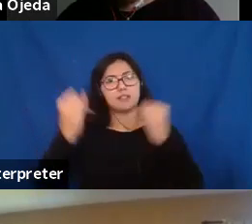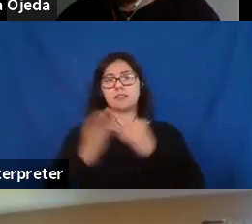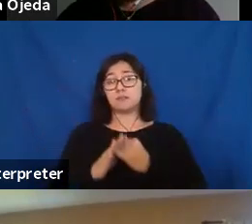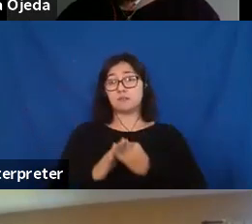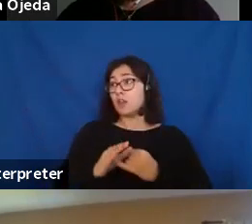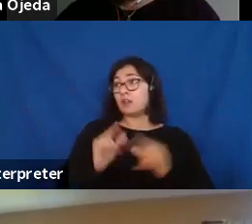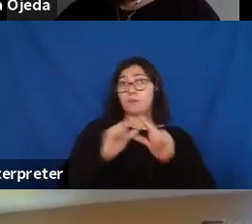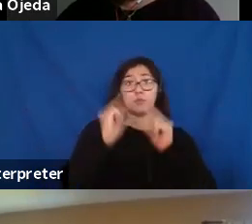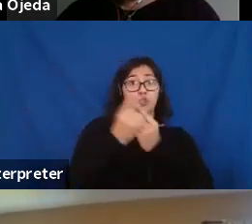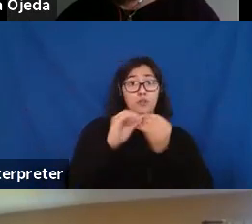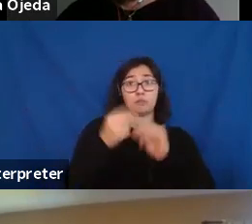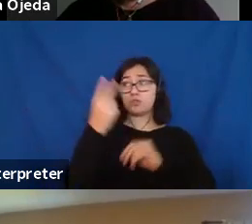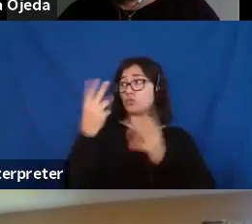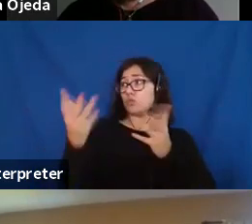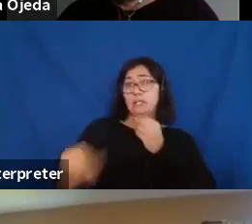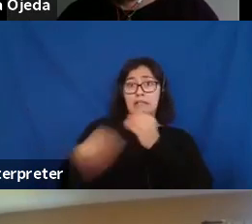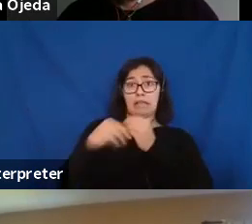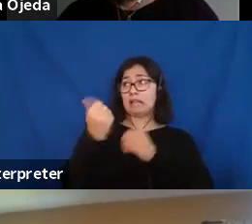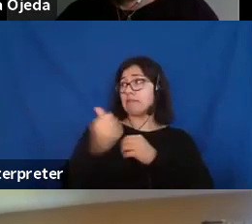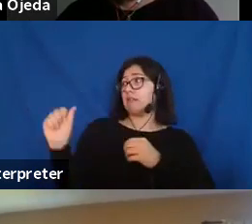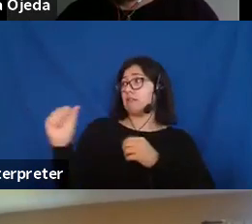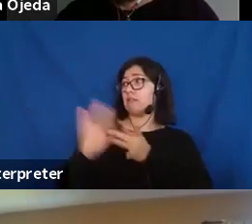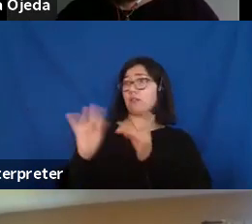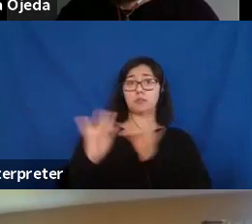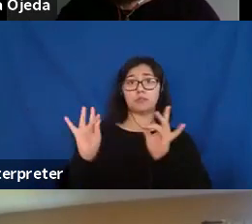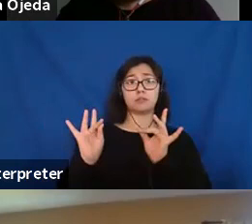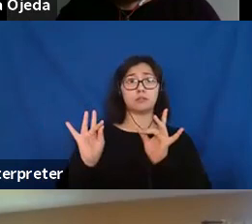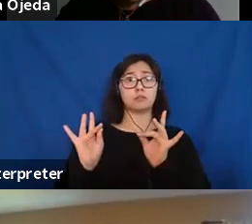want to chime in?